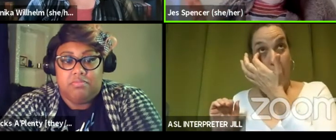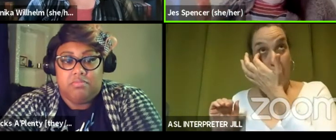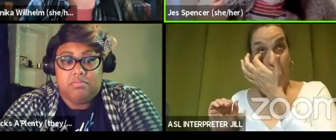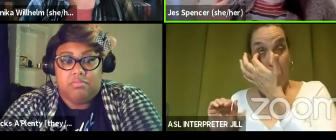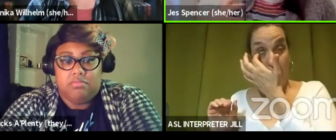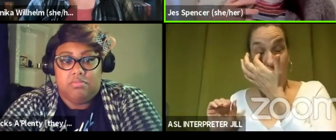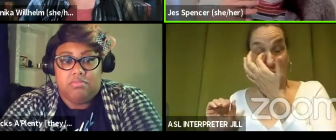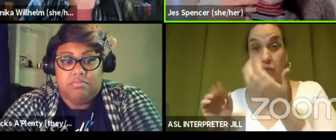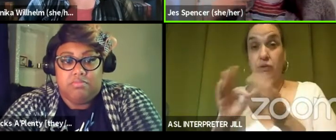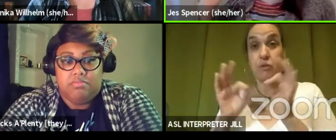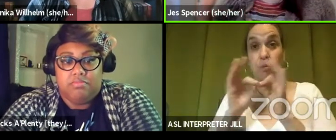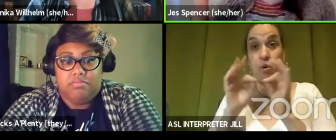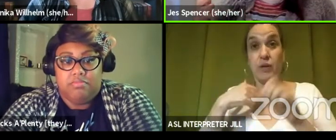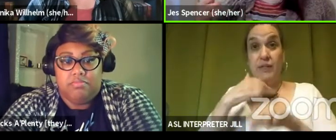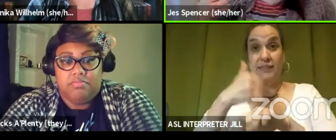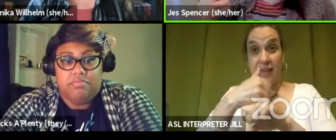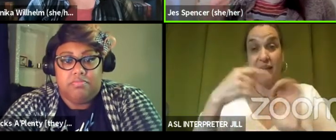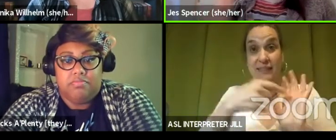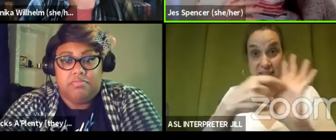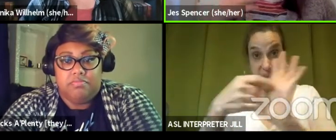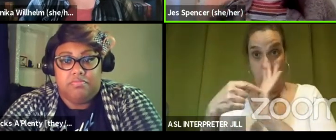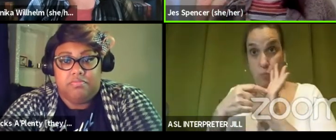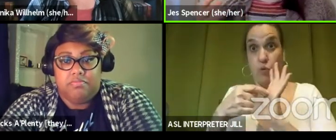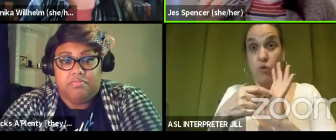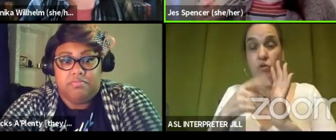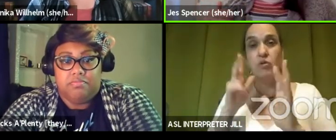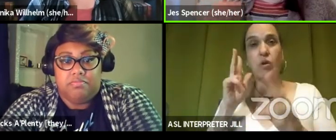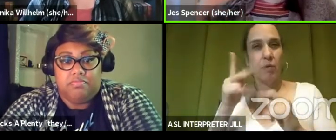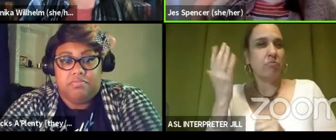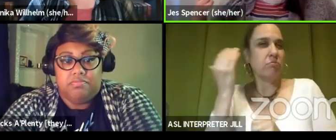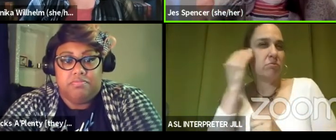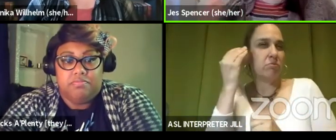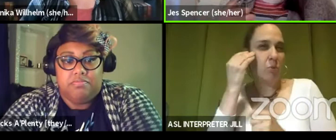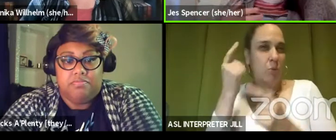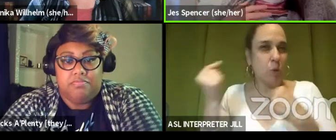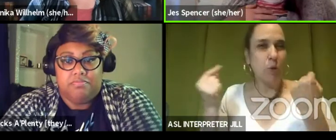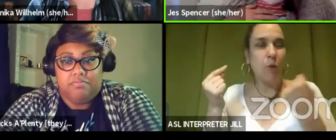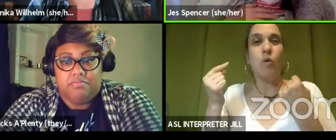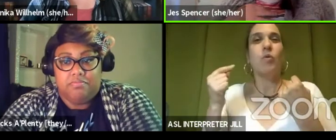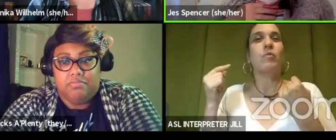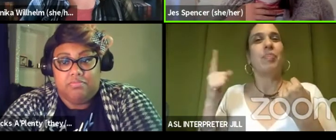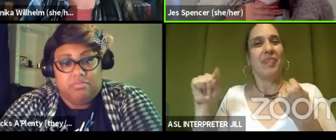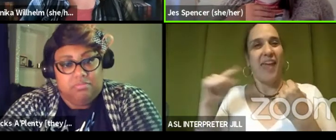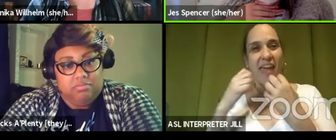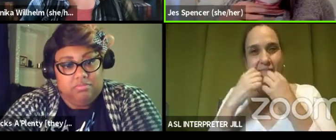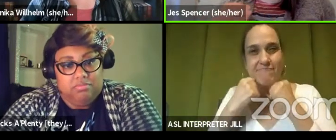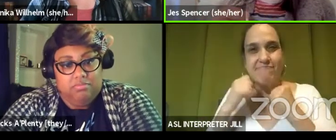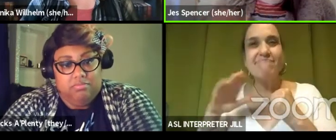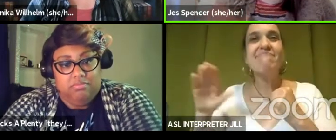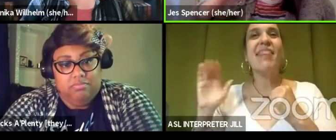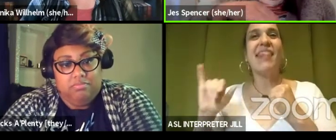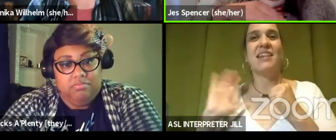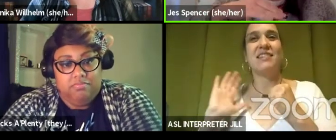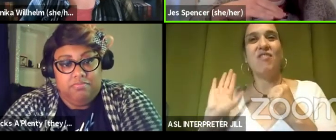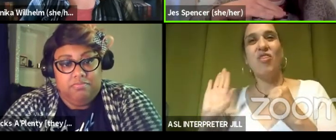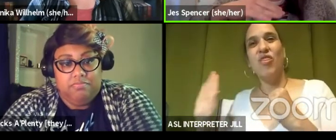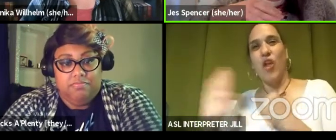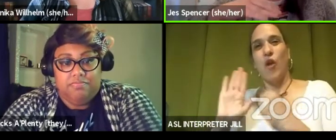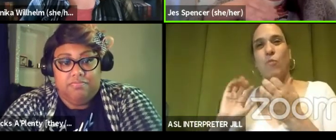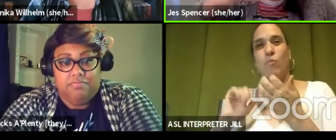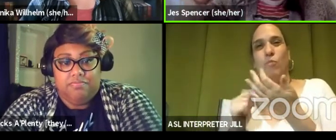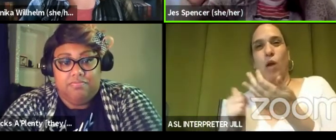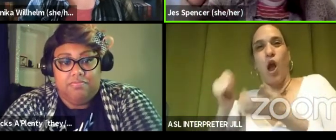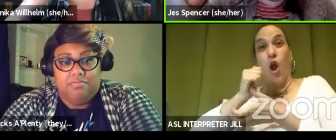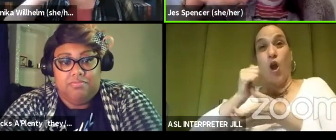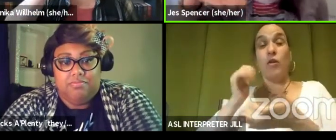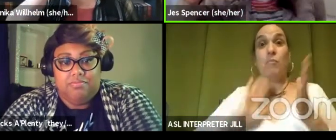the example and setting the precedent of like, this is our priorities. And we had the honor to grow from a small company to